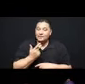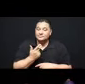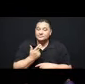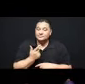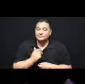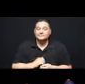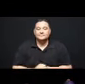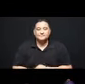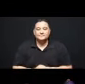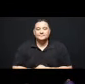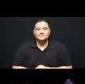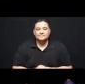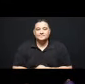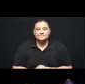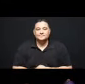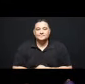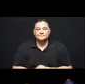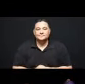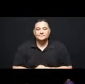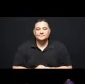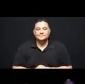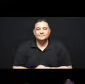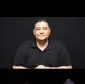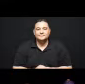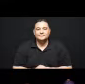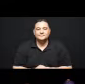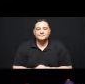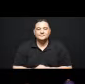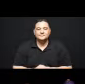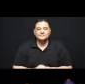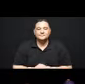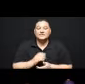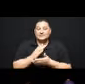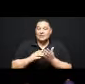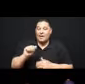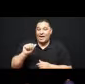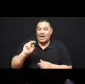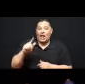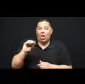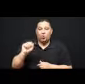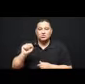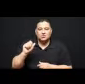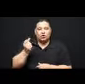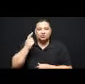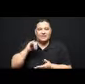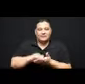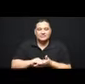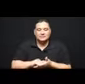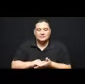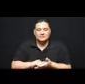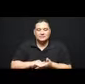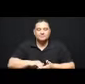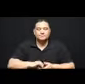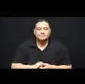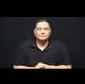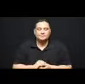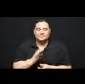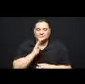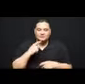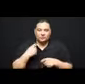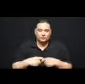entienden. Some Anglos understand us. Algunos nos ven y se apartan de nuestro camino mientras